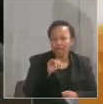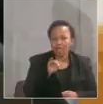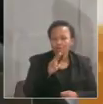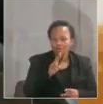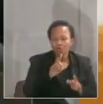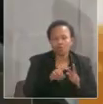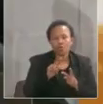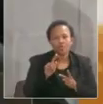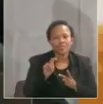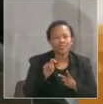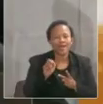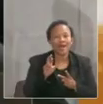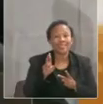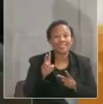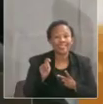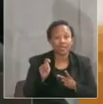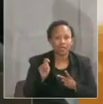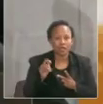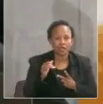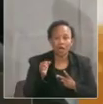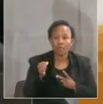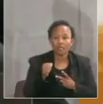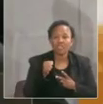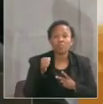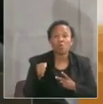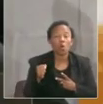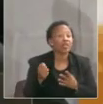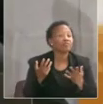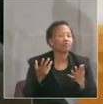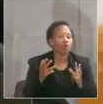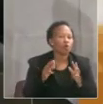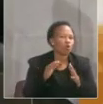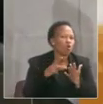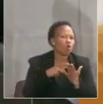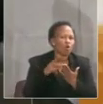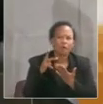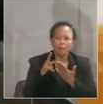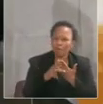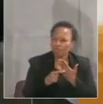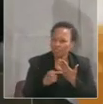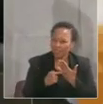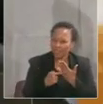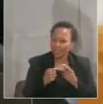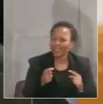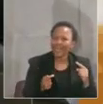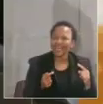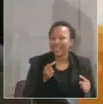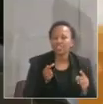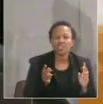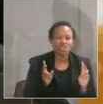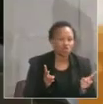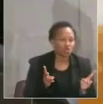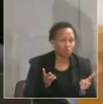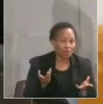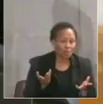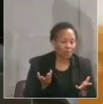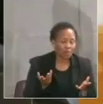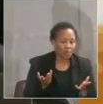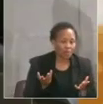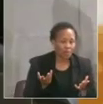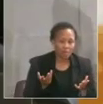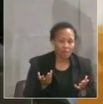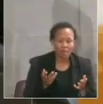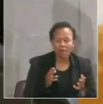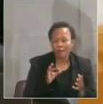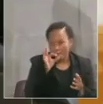TRT that are deployed for this kind of project as against the usual policing